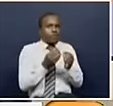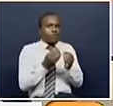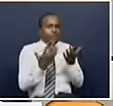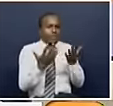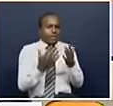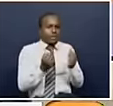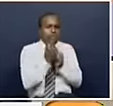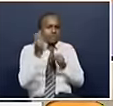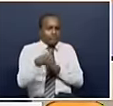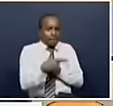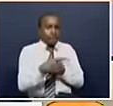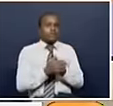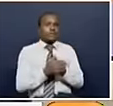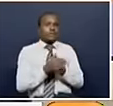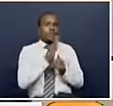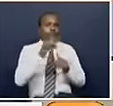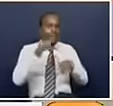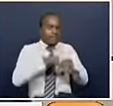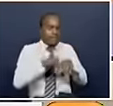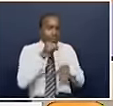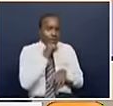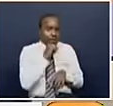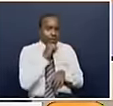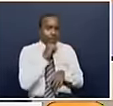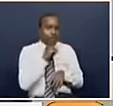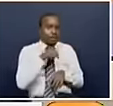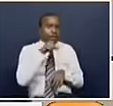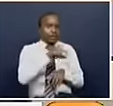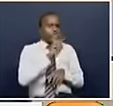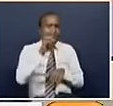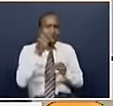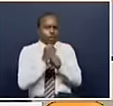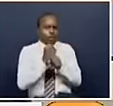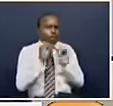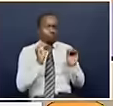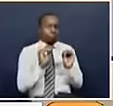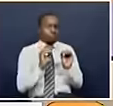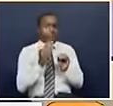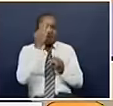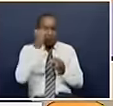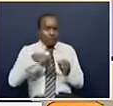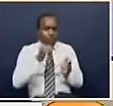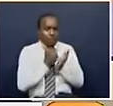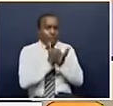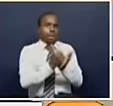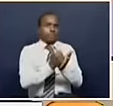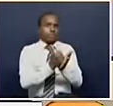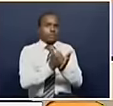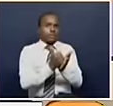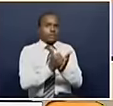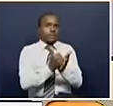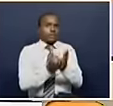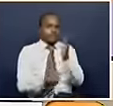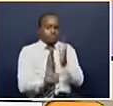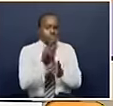months, guess what? By the time you're done, you yourself should not be looking for a job, because we have helped you set up your own